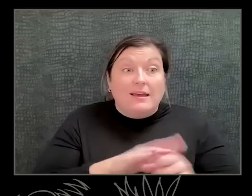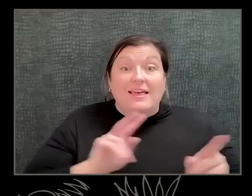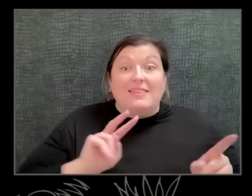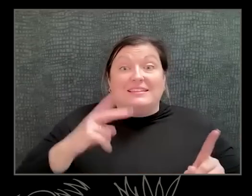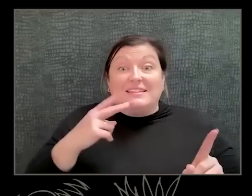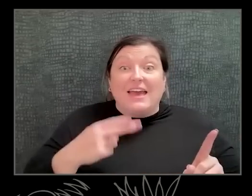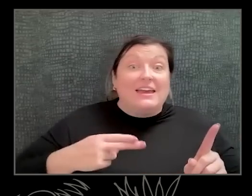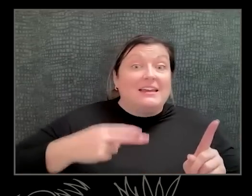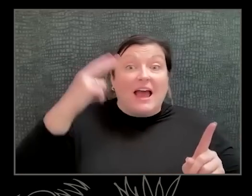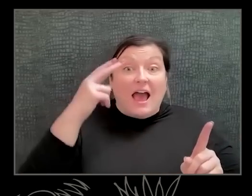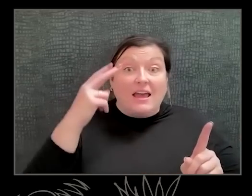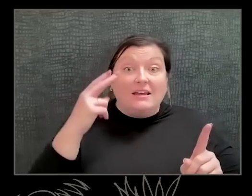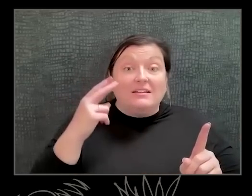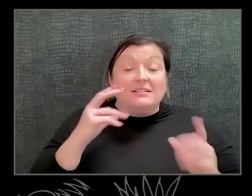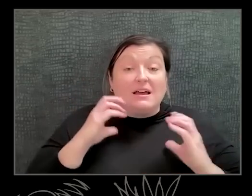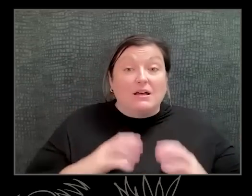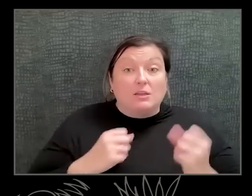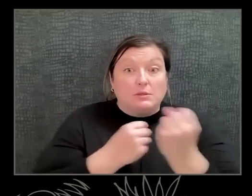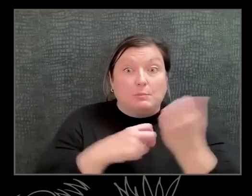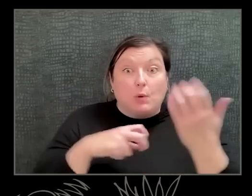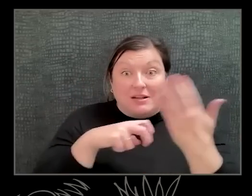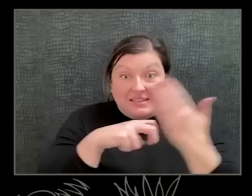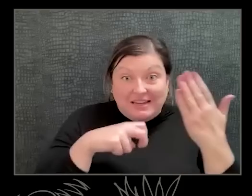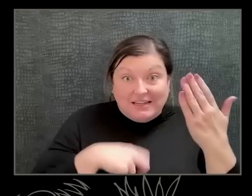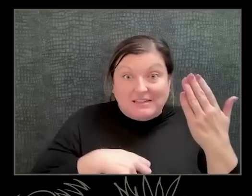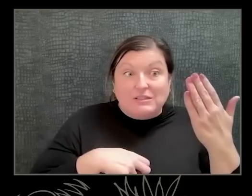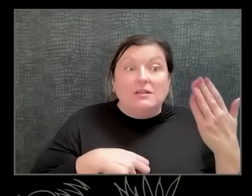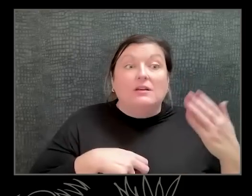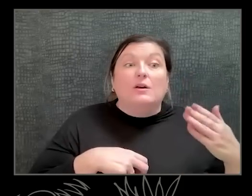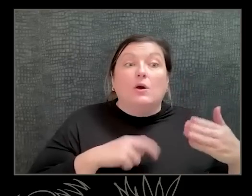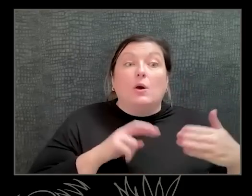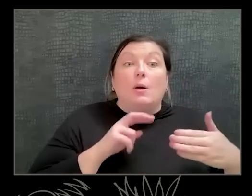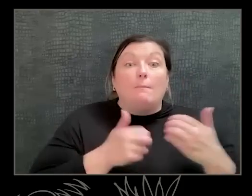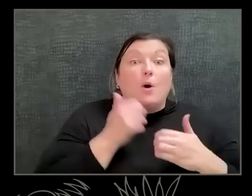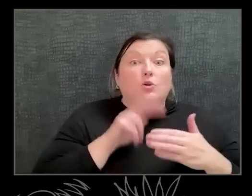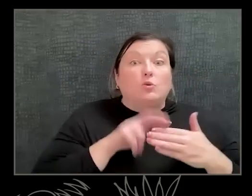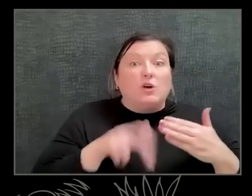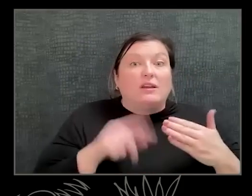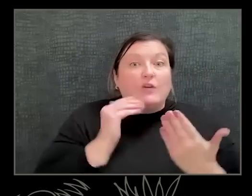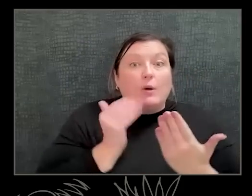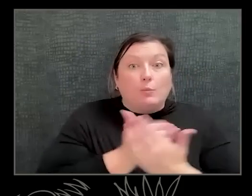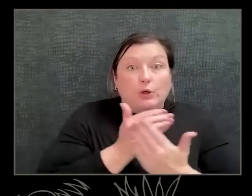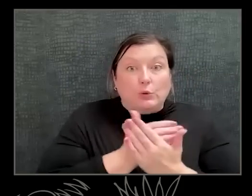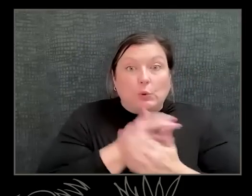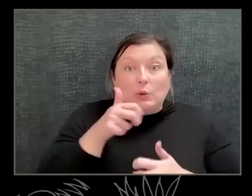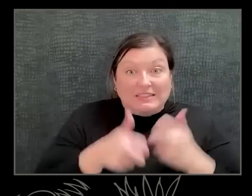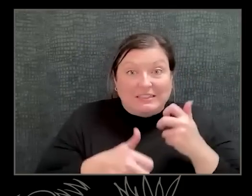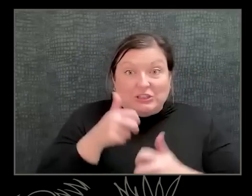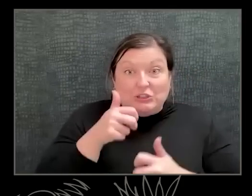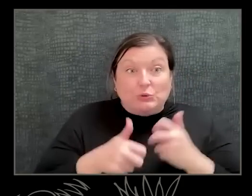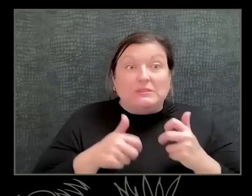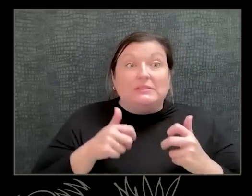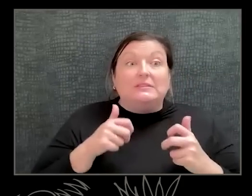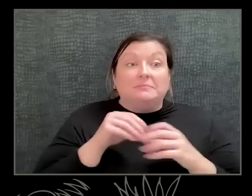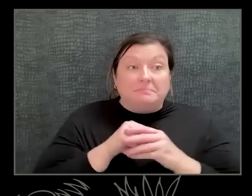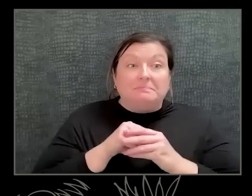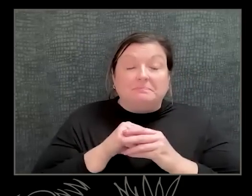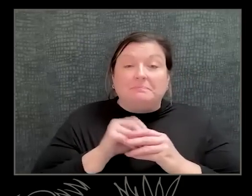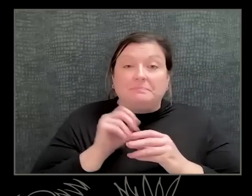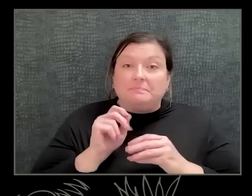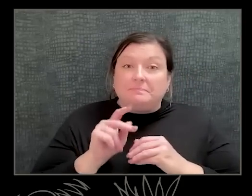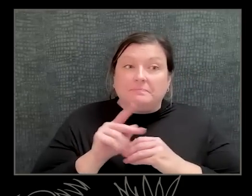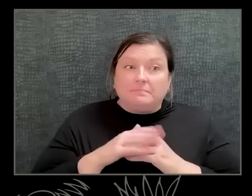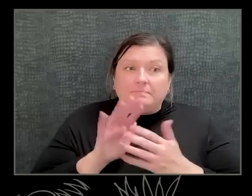support tickets month over month, with the majority resulting from renewal issues. And in our cron job that ran